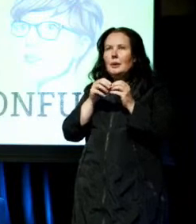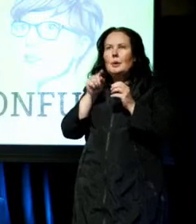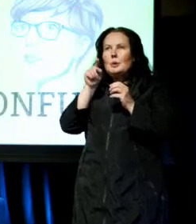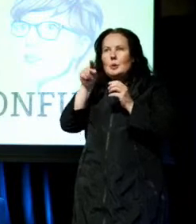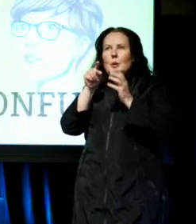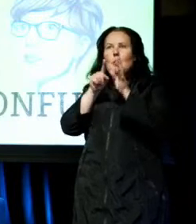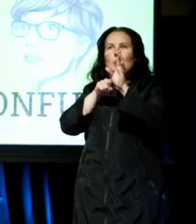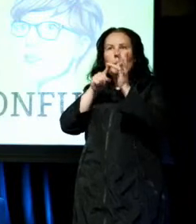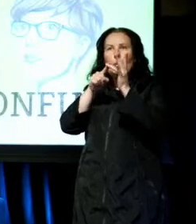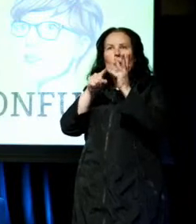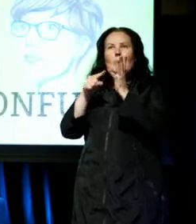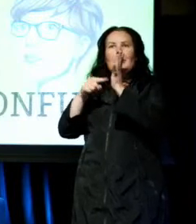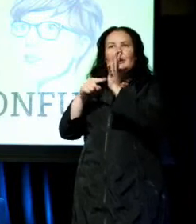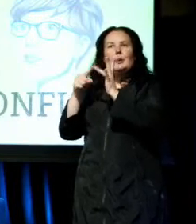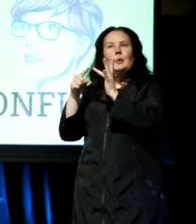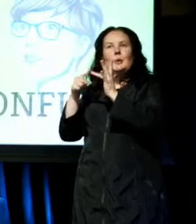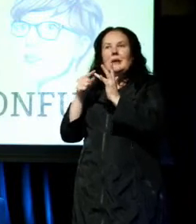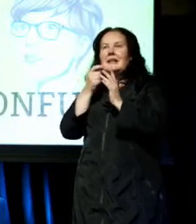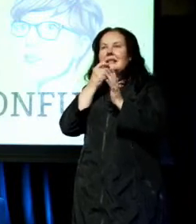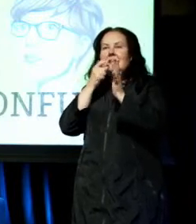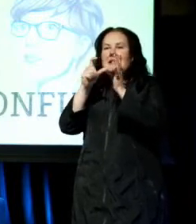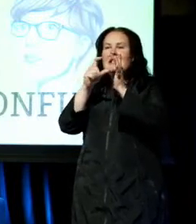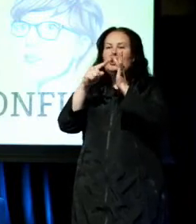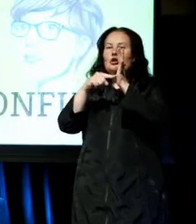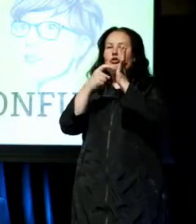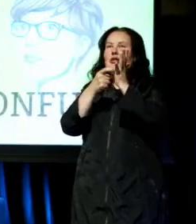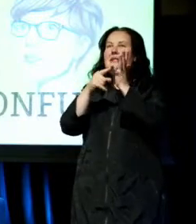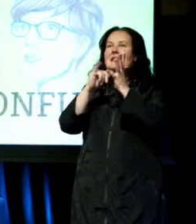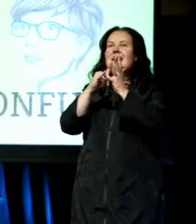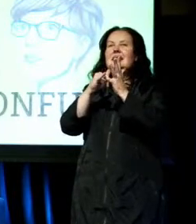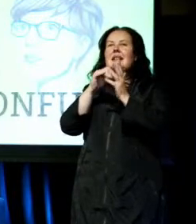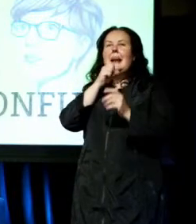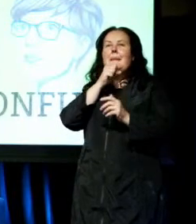print on it, and it's very cute. A literal hush fell over the